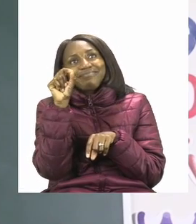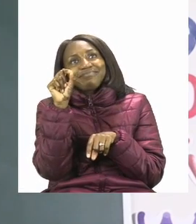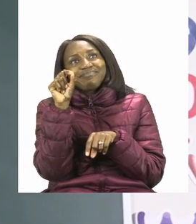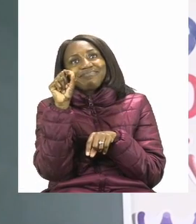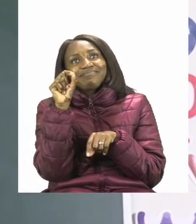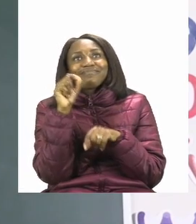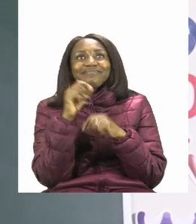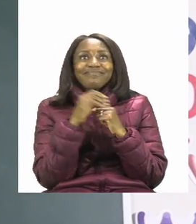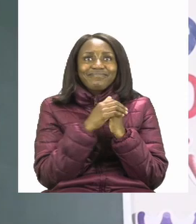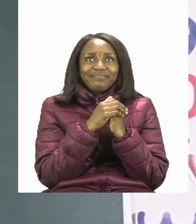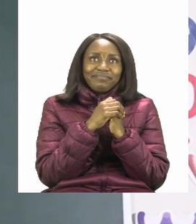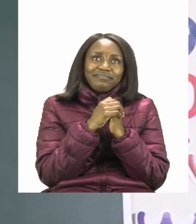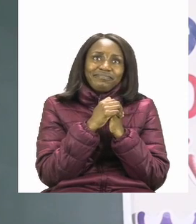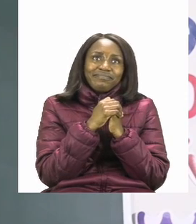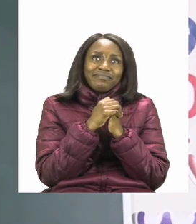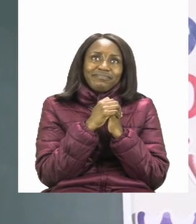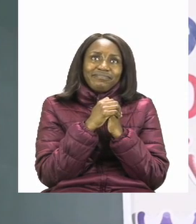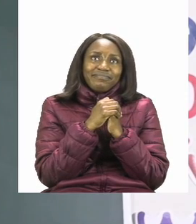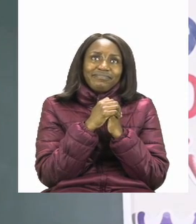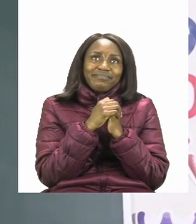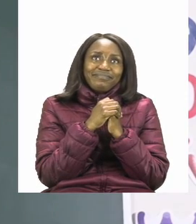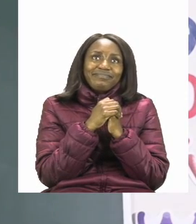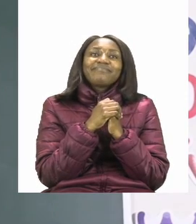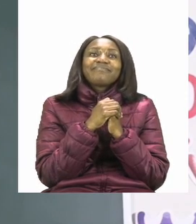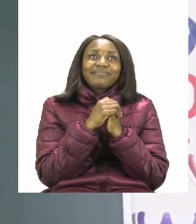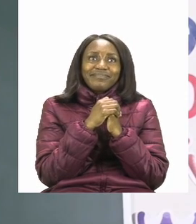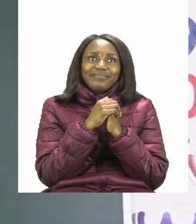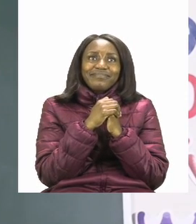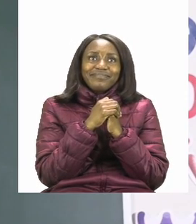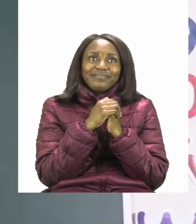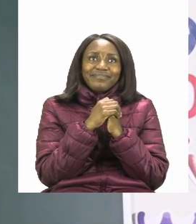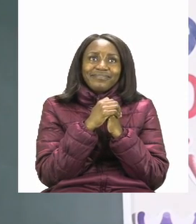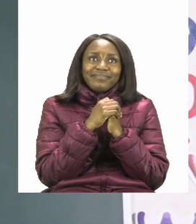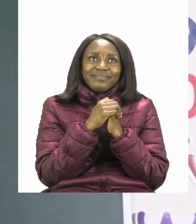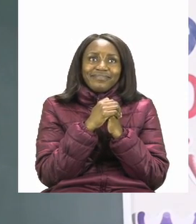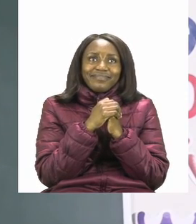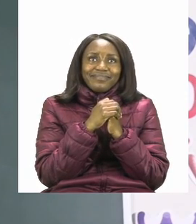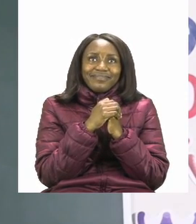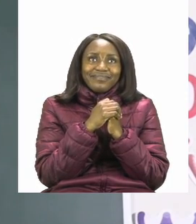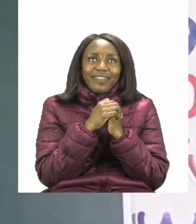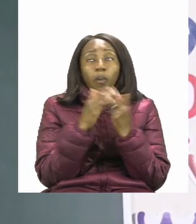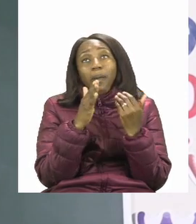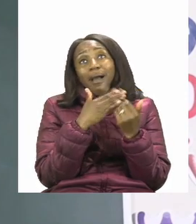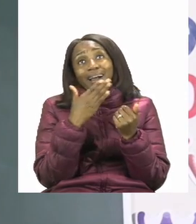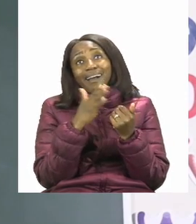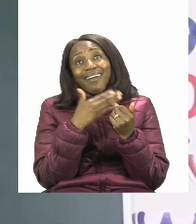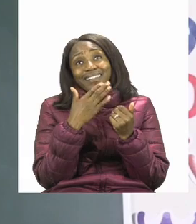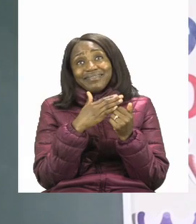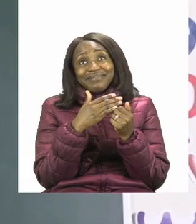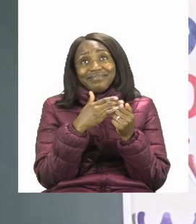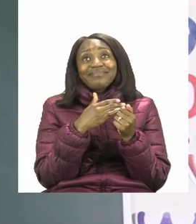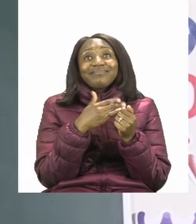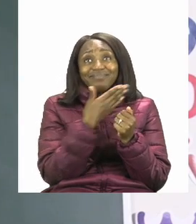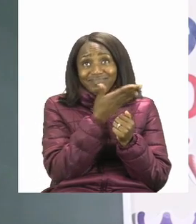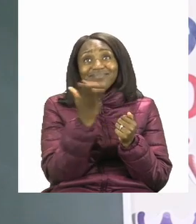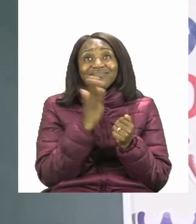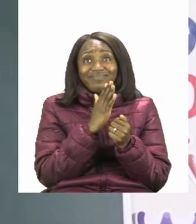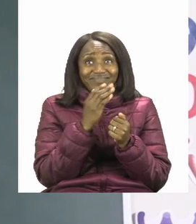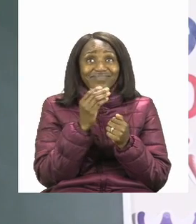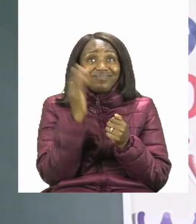I draw a line from one word to the other. That one was simple and I'm sure it'll be simple for you too.